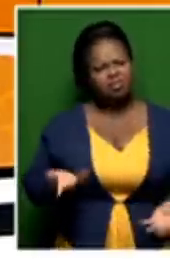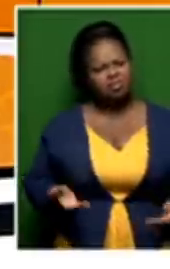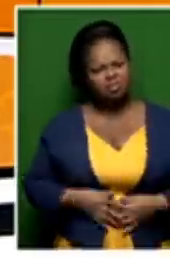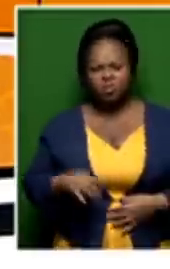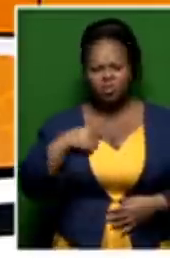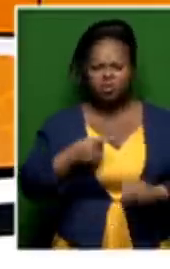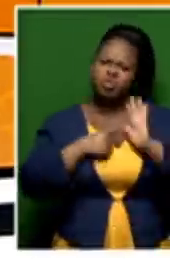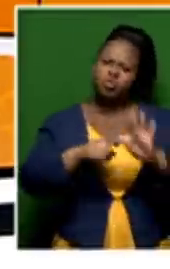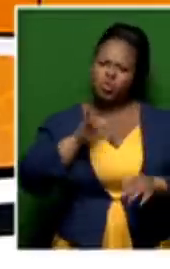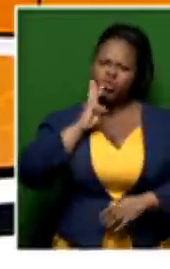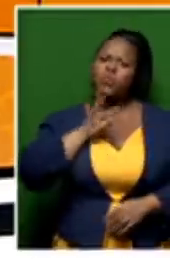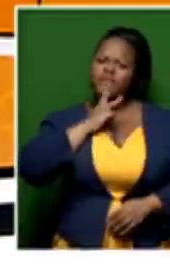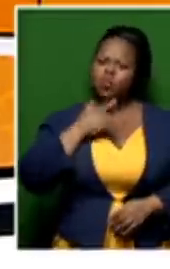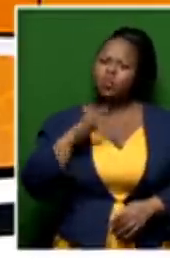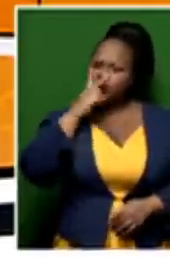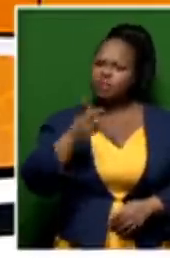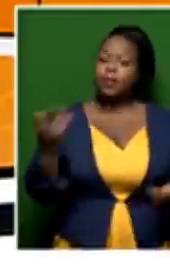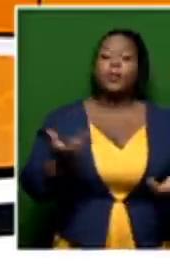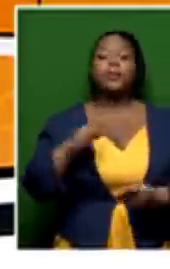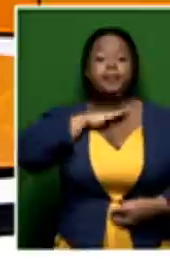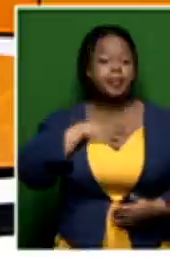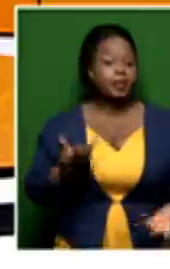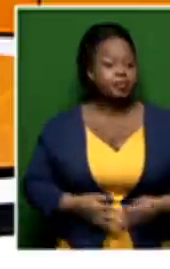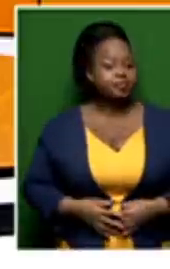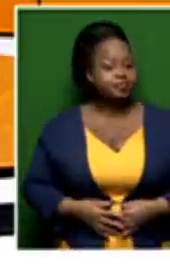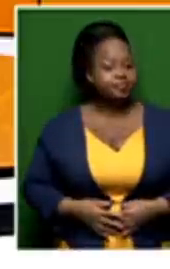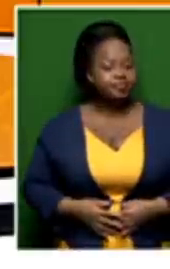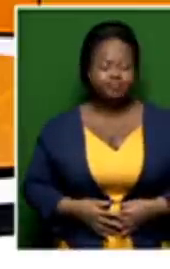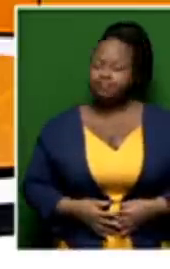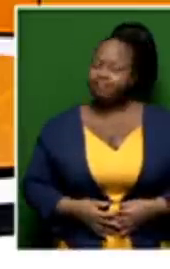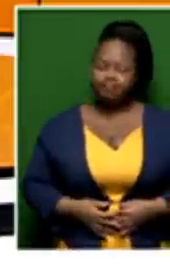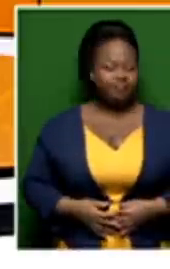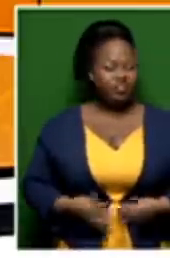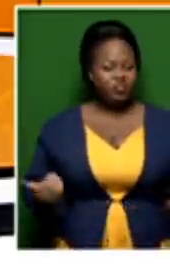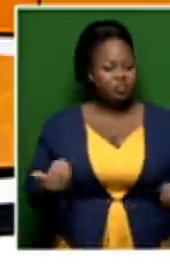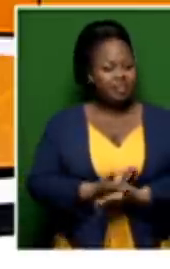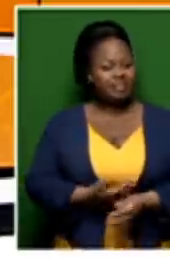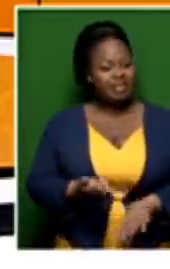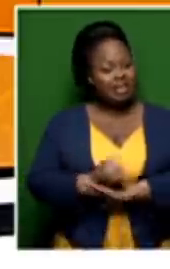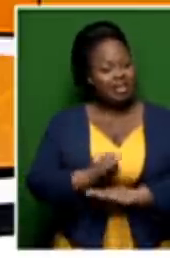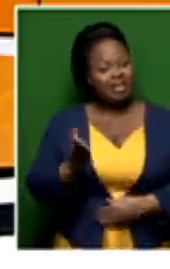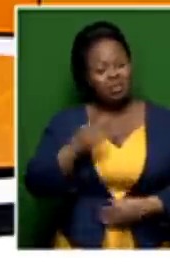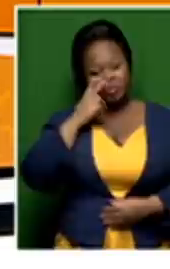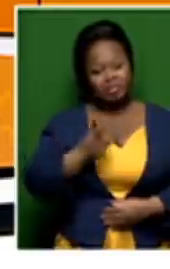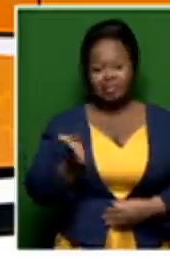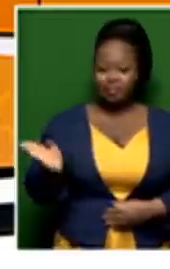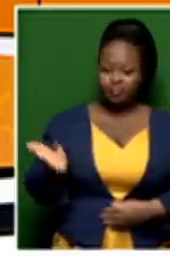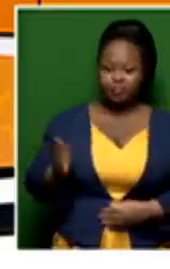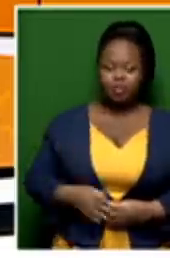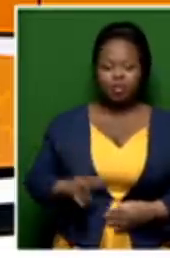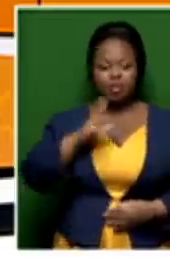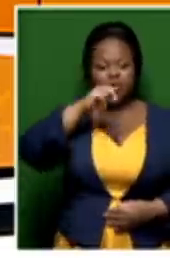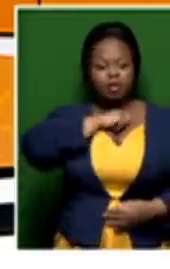so we can actually visually see the SANDF on the ground. But if you missed a bit earlier, visuals that were coming out